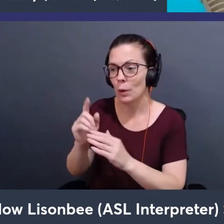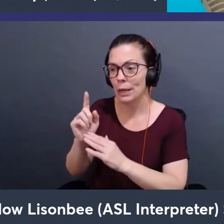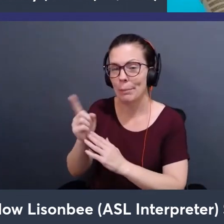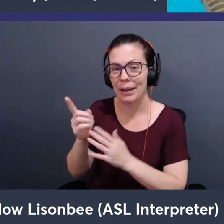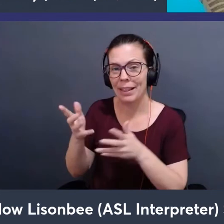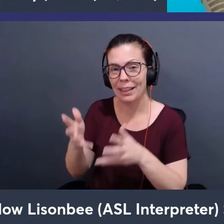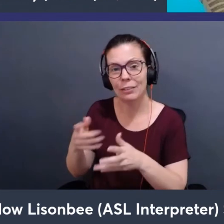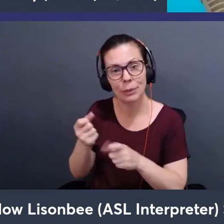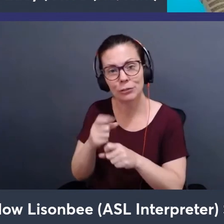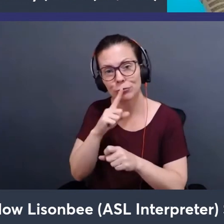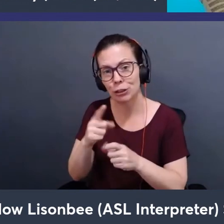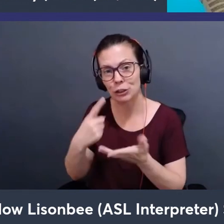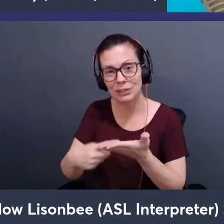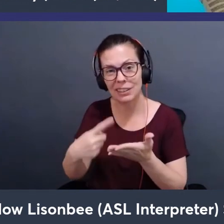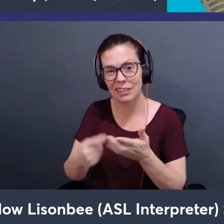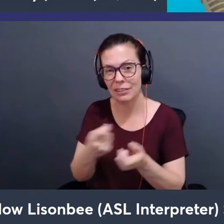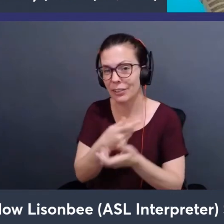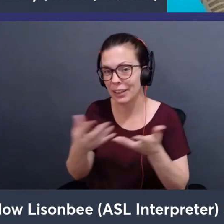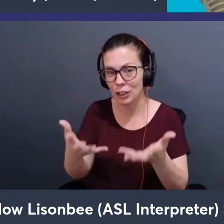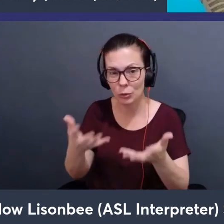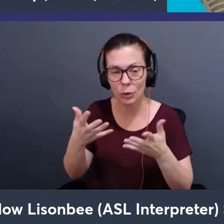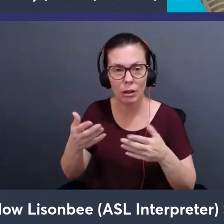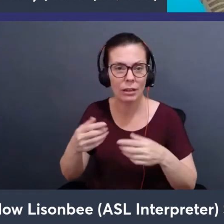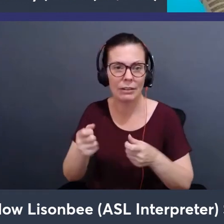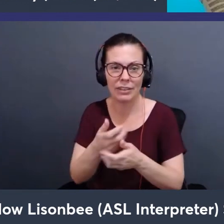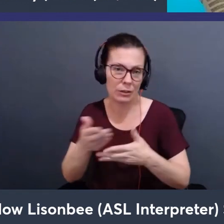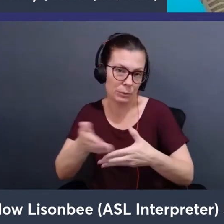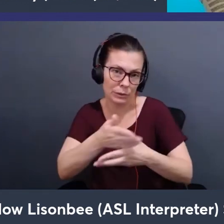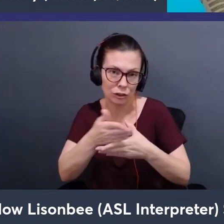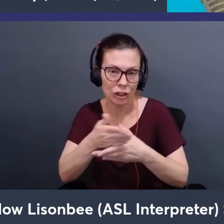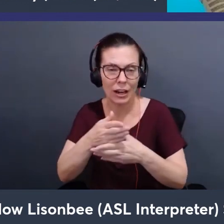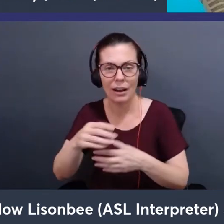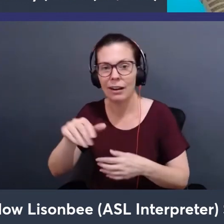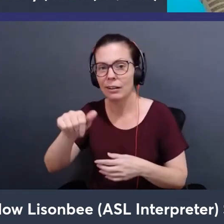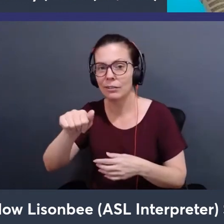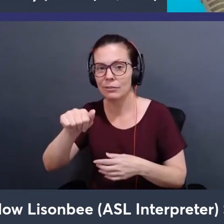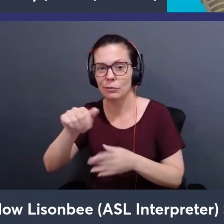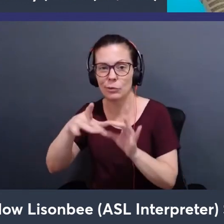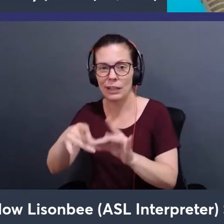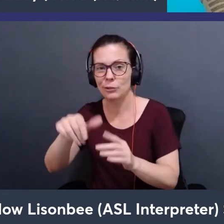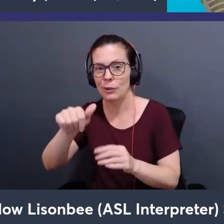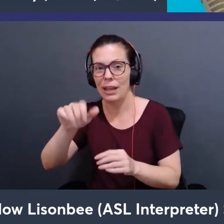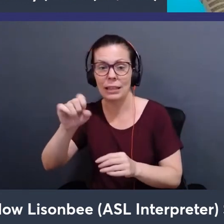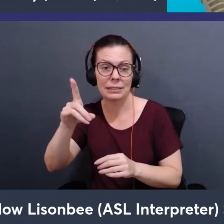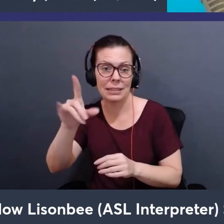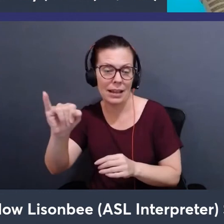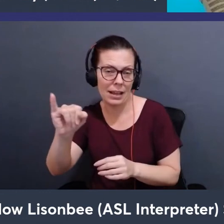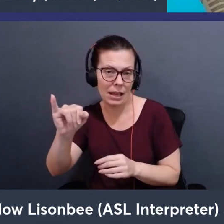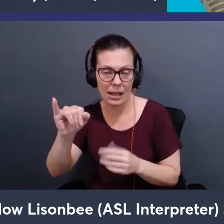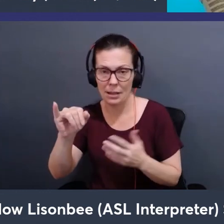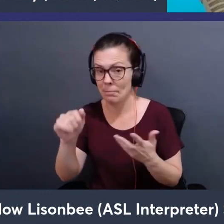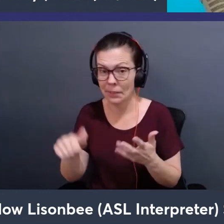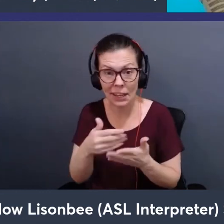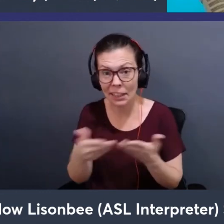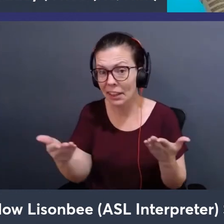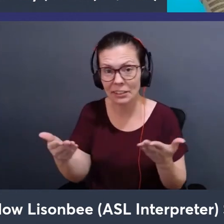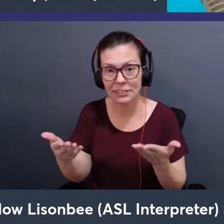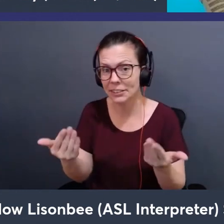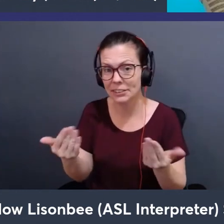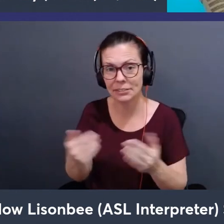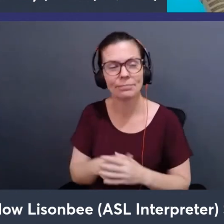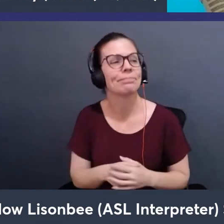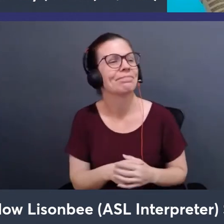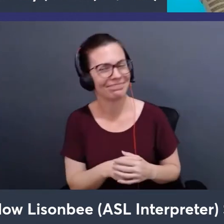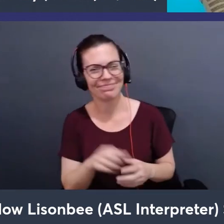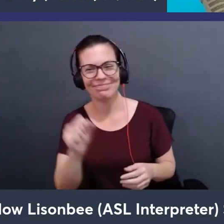get everything in that you want people to know about ASDI. Is there anything else you want to?